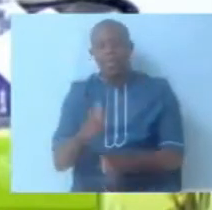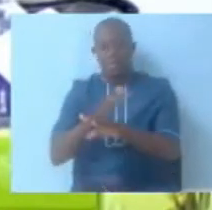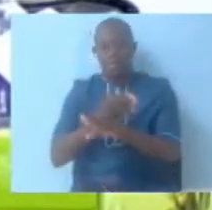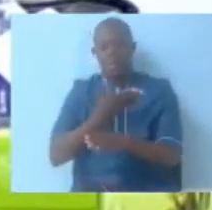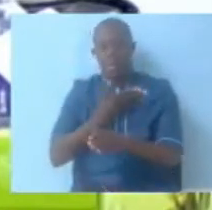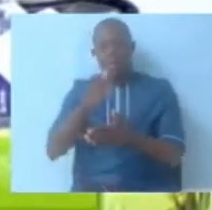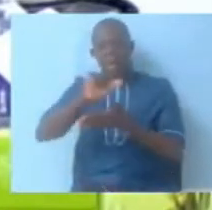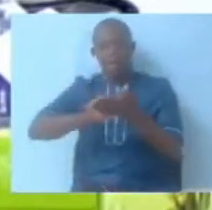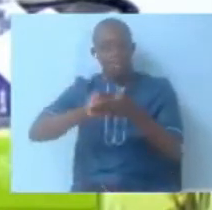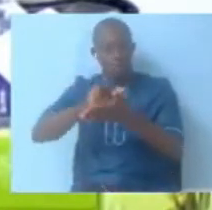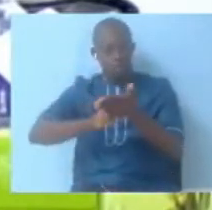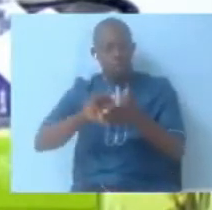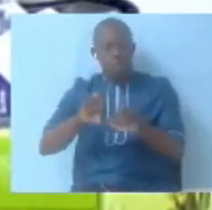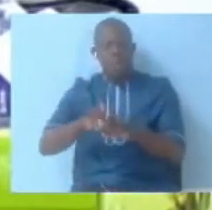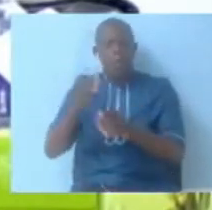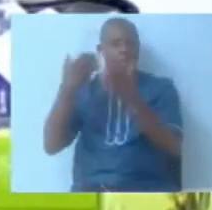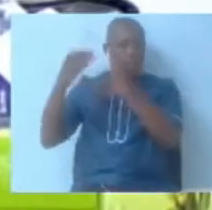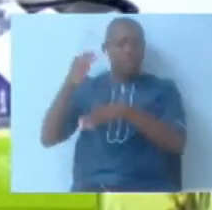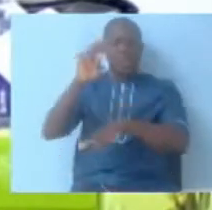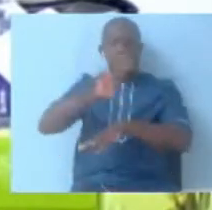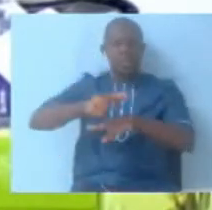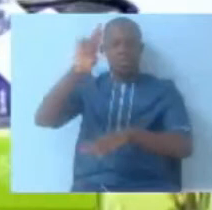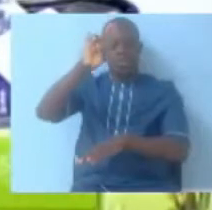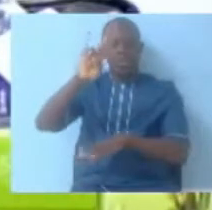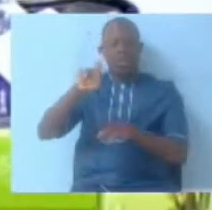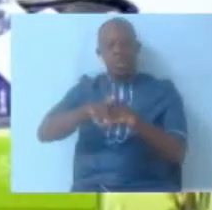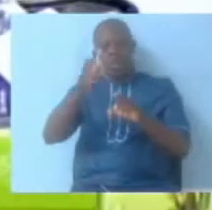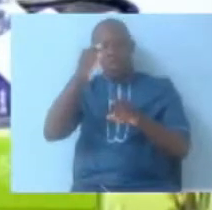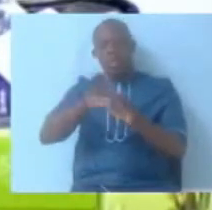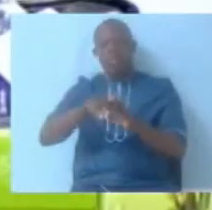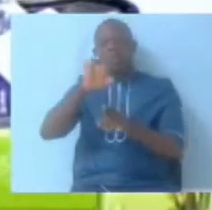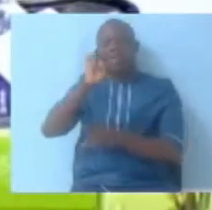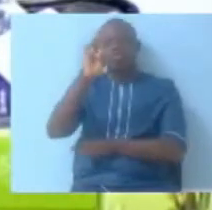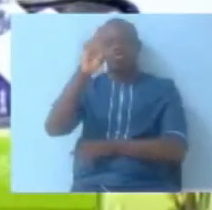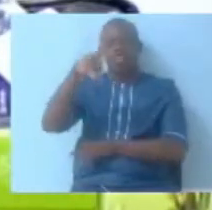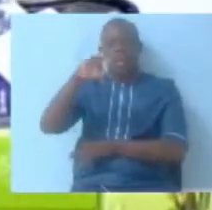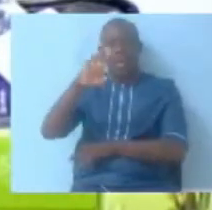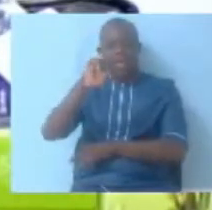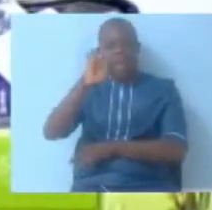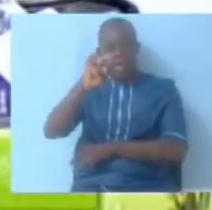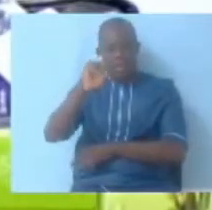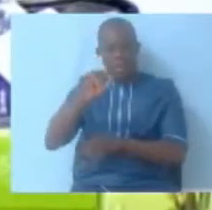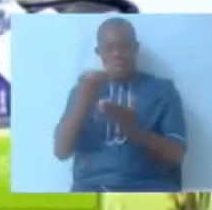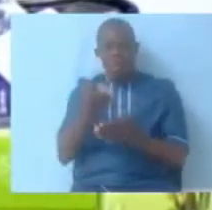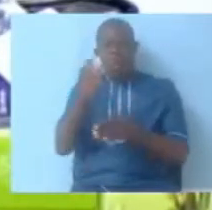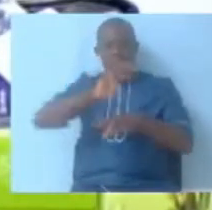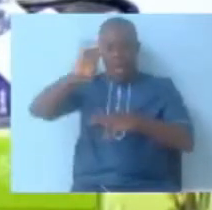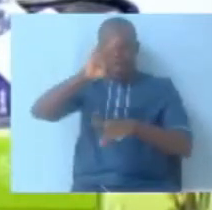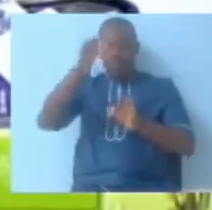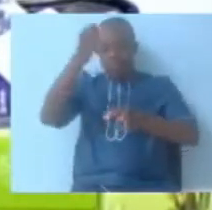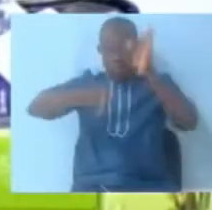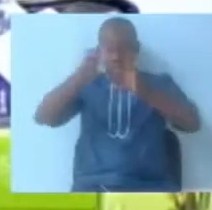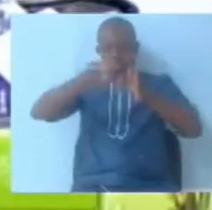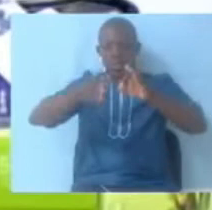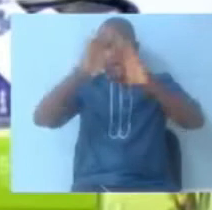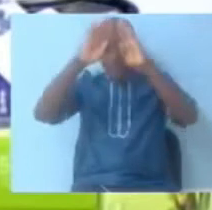before the then Supreme Court, which is now the High Court, for bail. Wotumo safero ketalu nunde Supreme Court membe keri nun wotumo saying